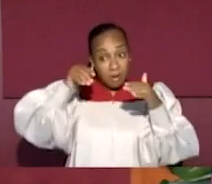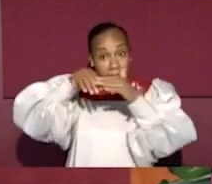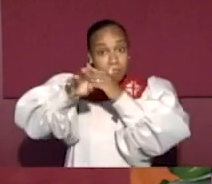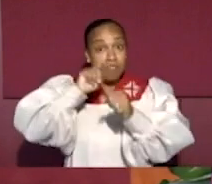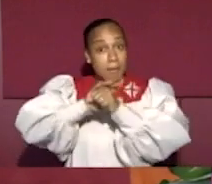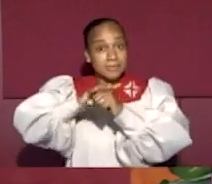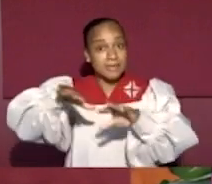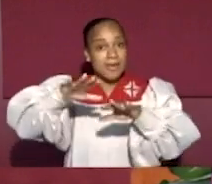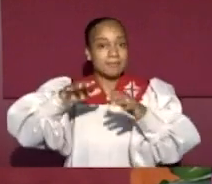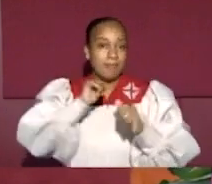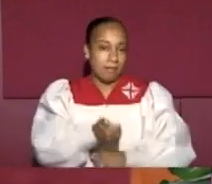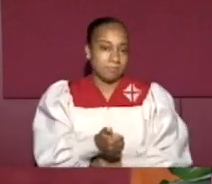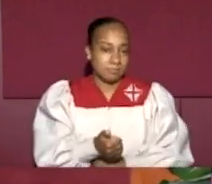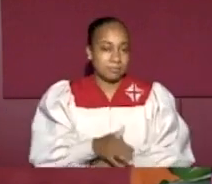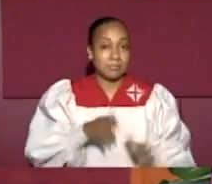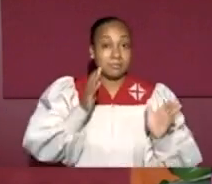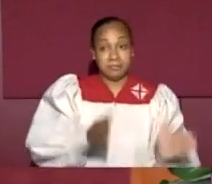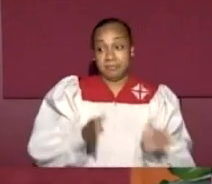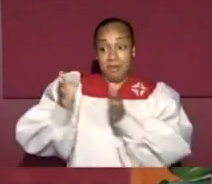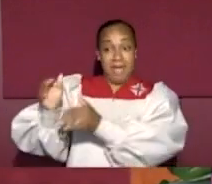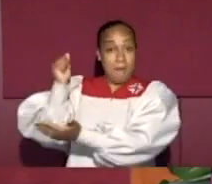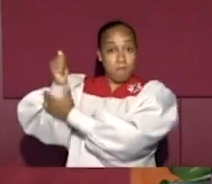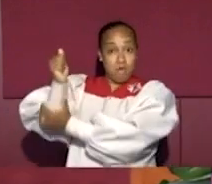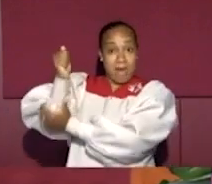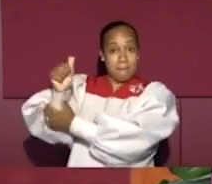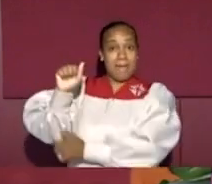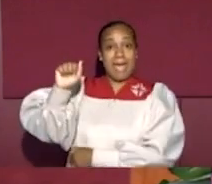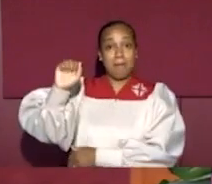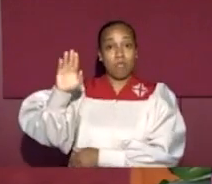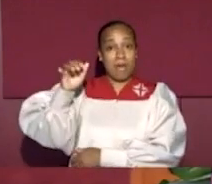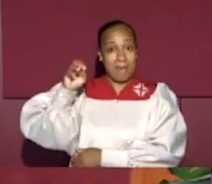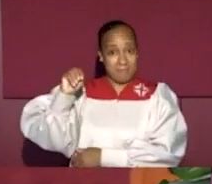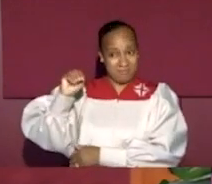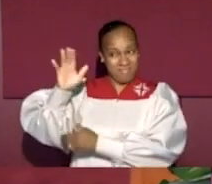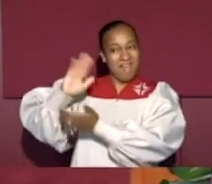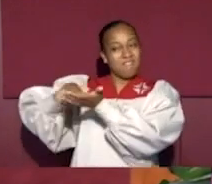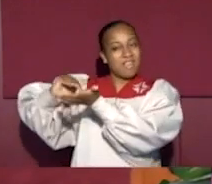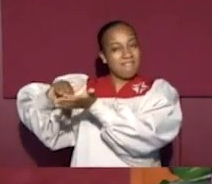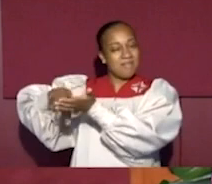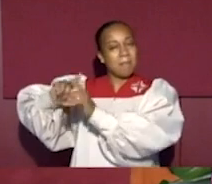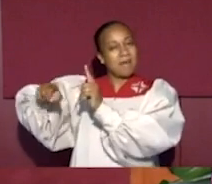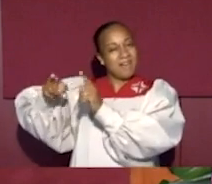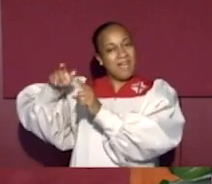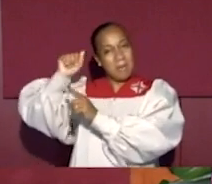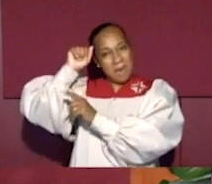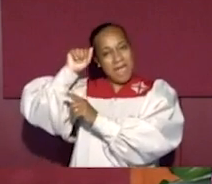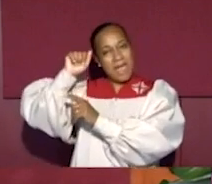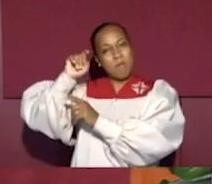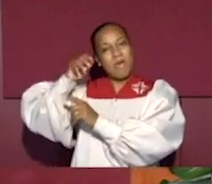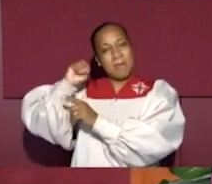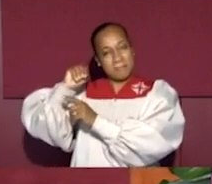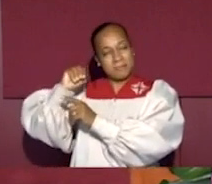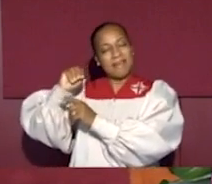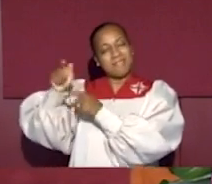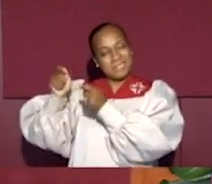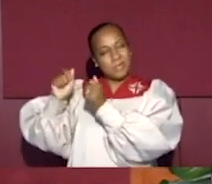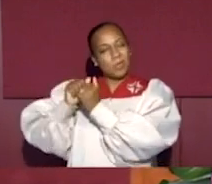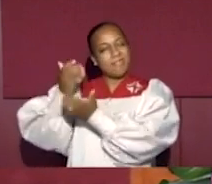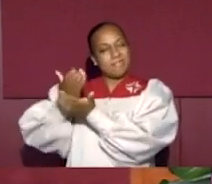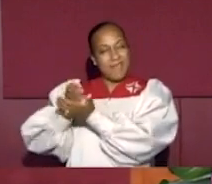forgave Abraham. But Abraham still had to deal with the fact that he had Ishmael.